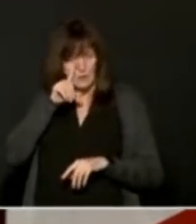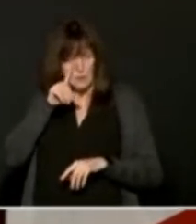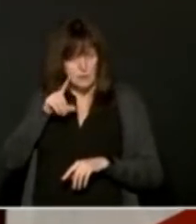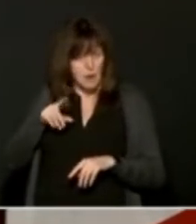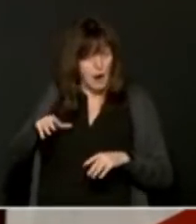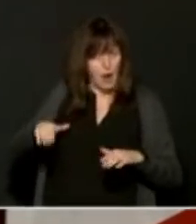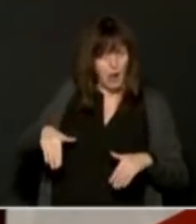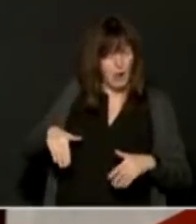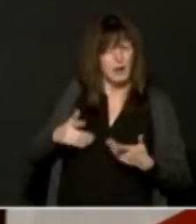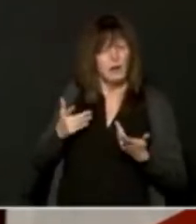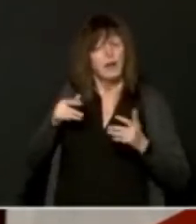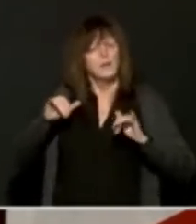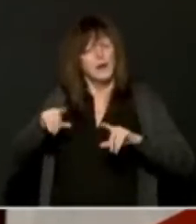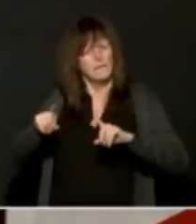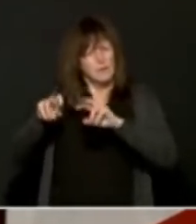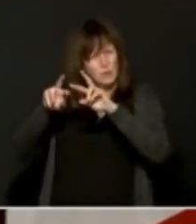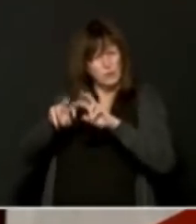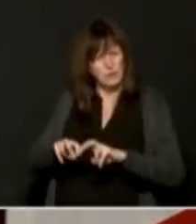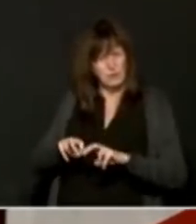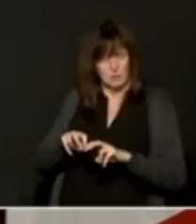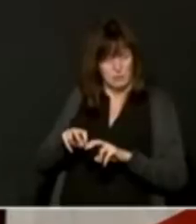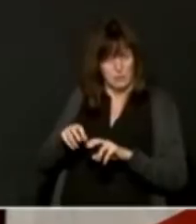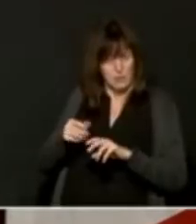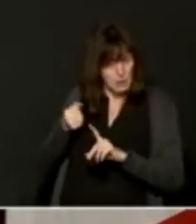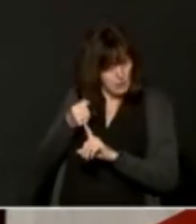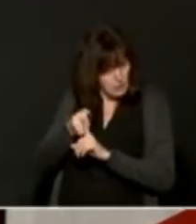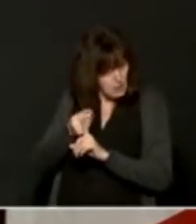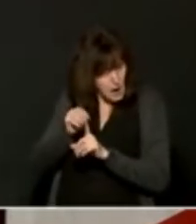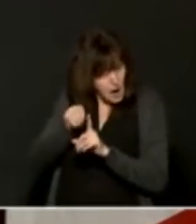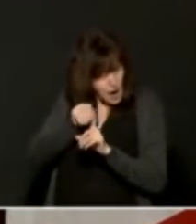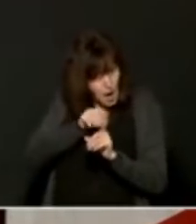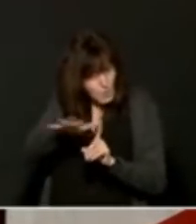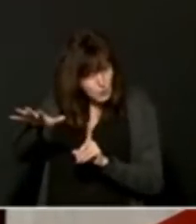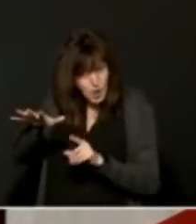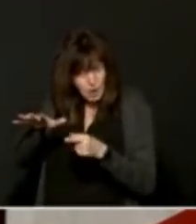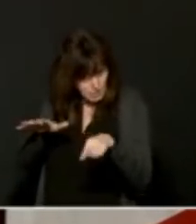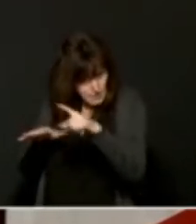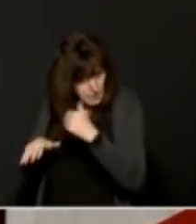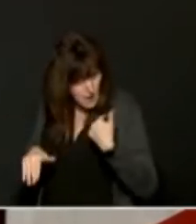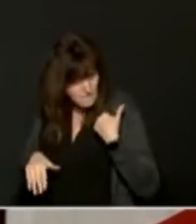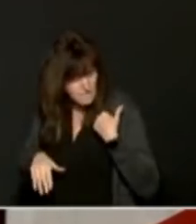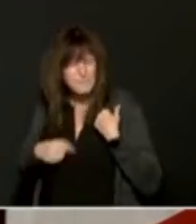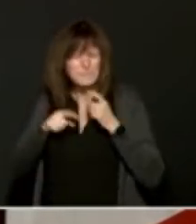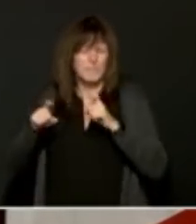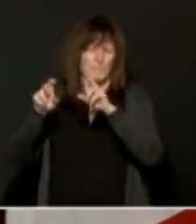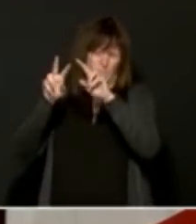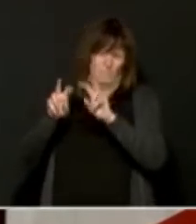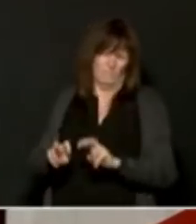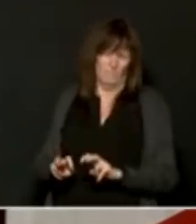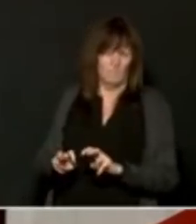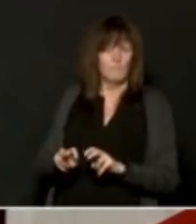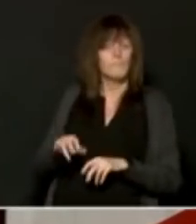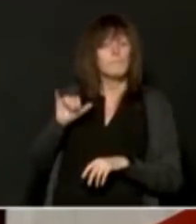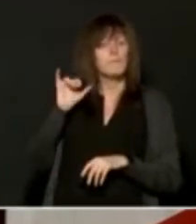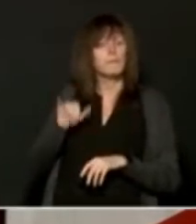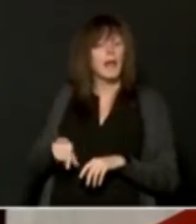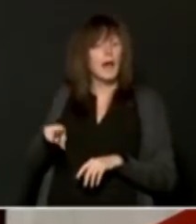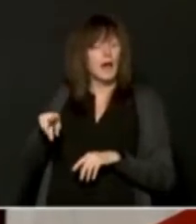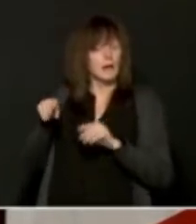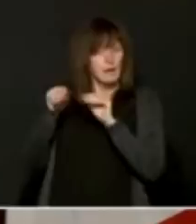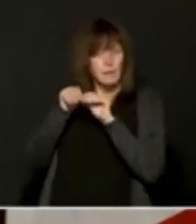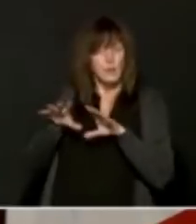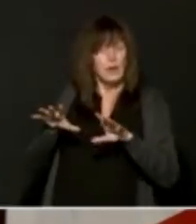outbreaks happening that need to be looked at? And there are certainly outbreaks still happening across the province. I'm not sure about